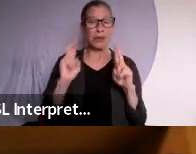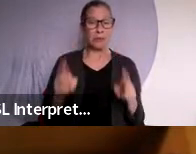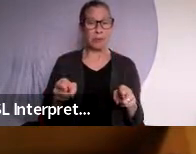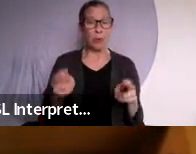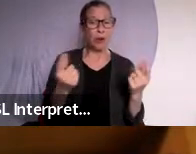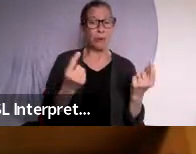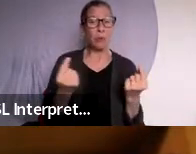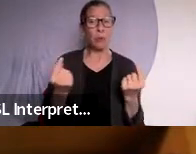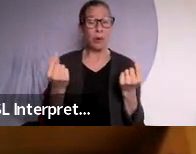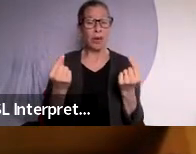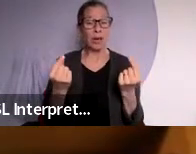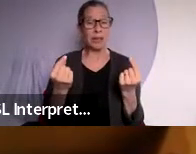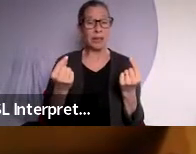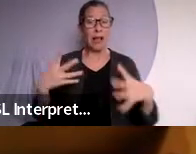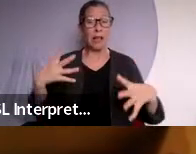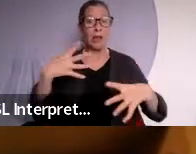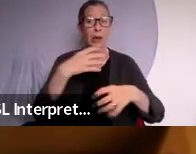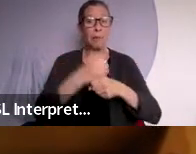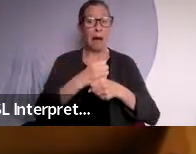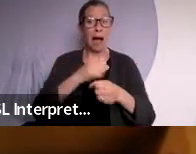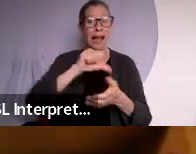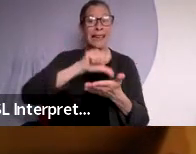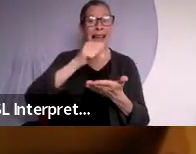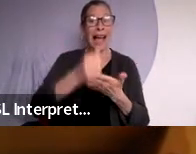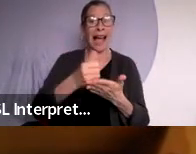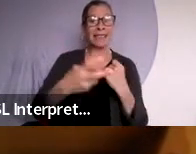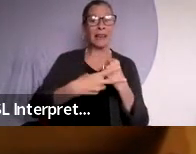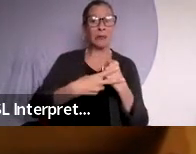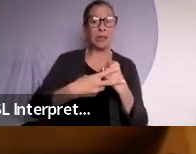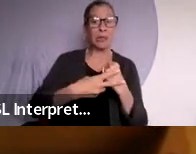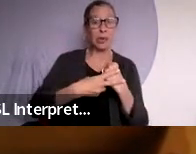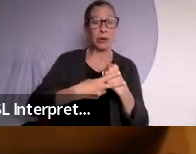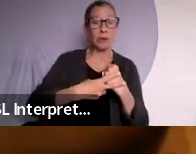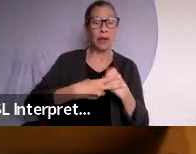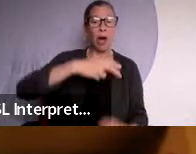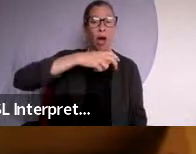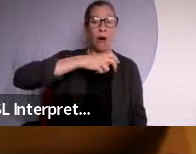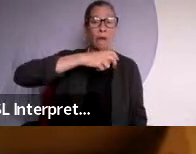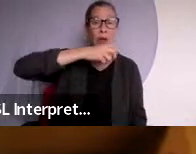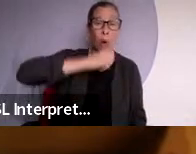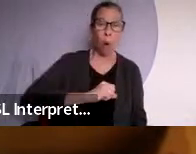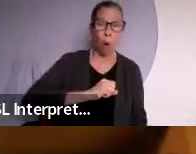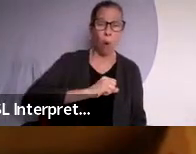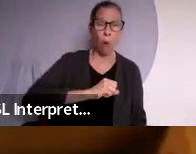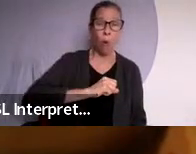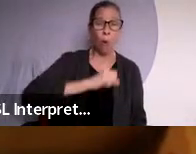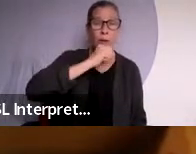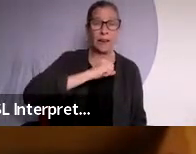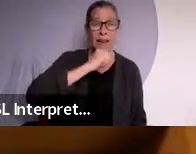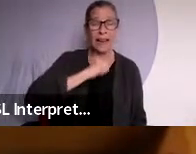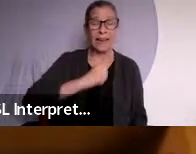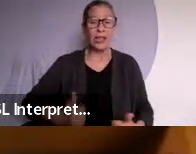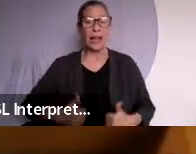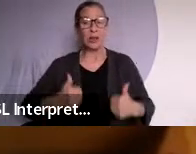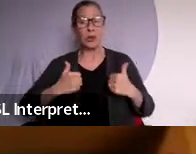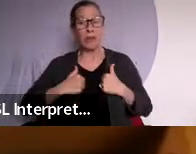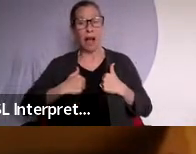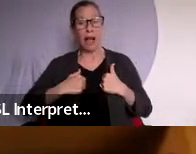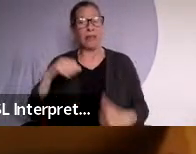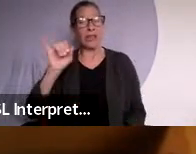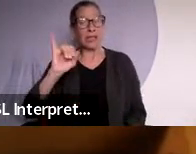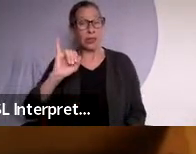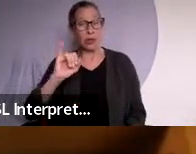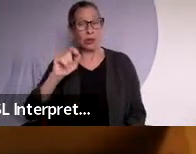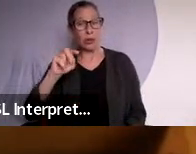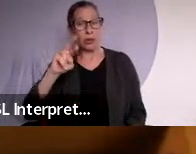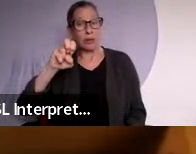report, the combined asset reserves of the Old Age and Survivors Insurance Trust Fund and